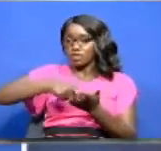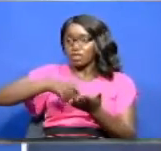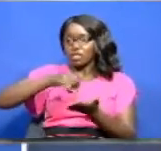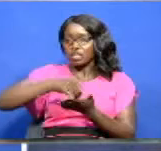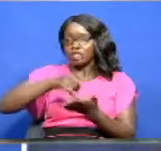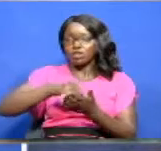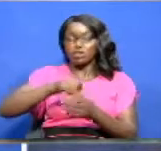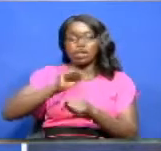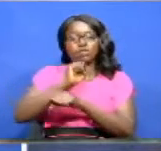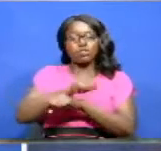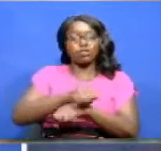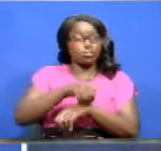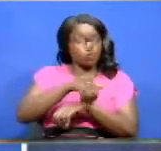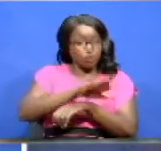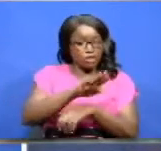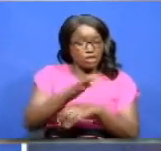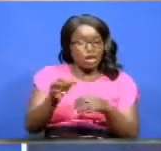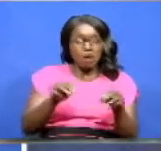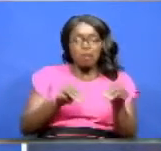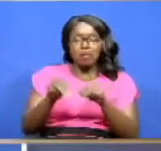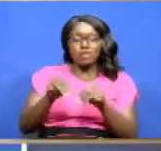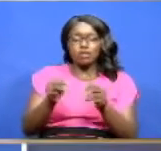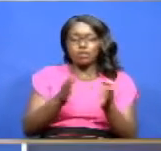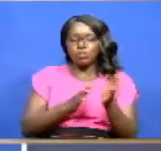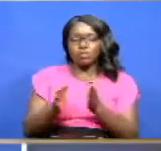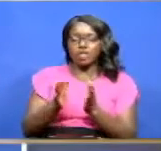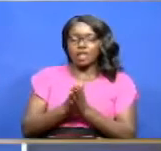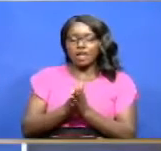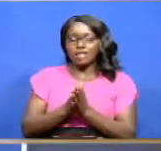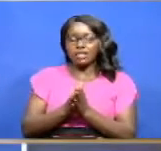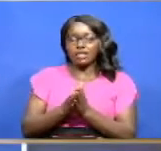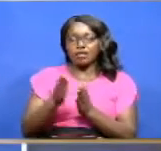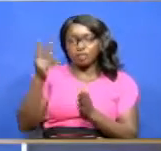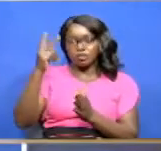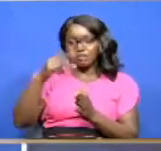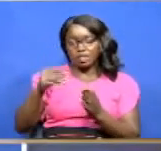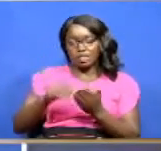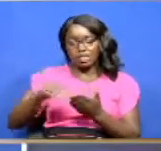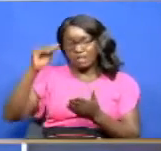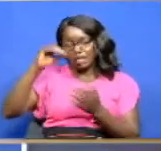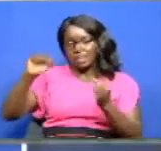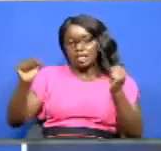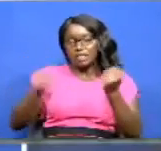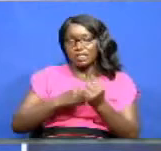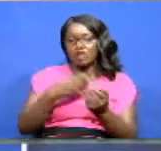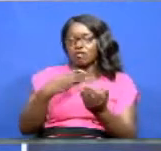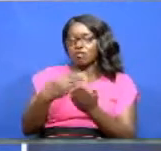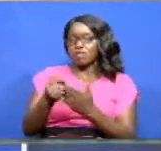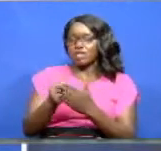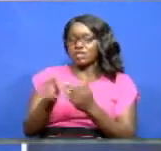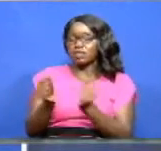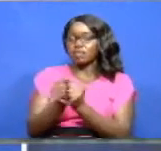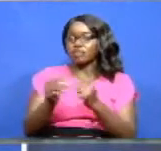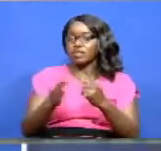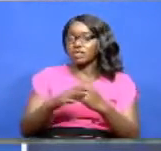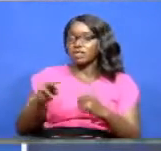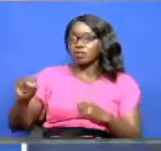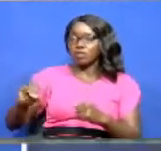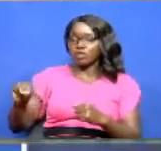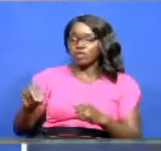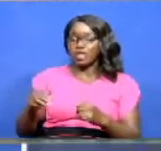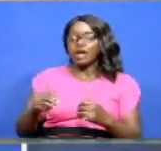solid waste management plan and the feasibility study, saved the county 17 million shillings. Had the county government